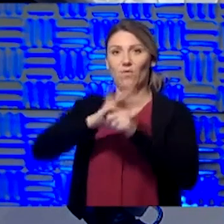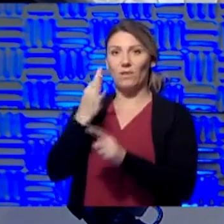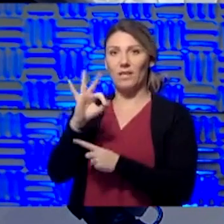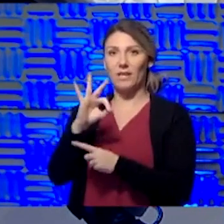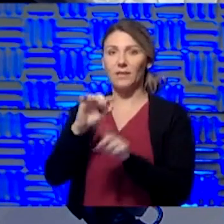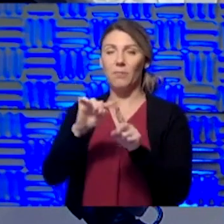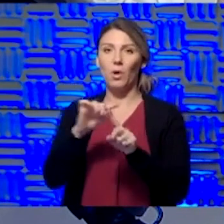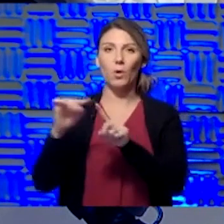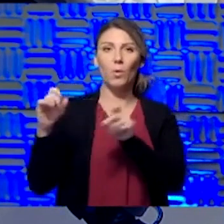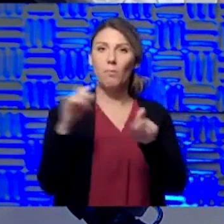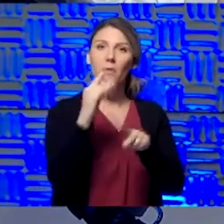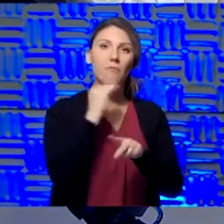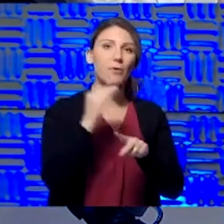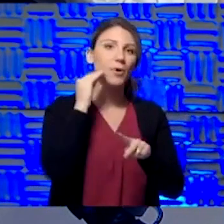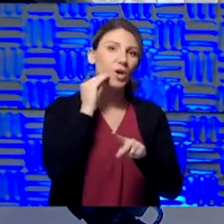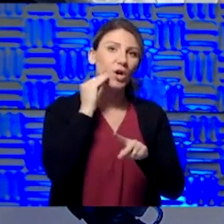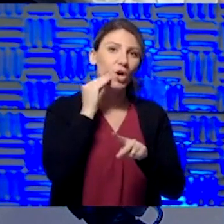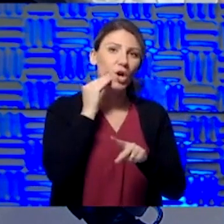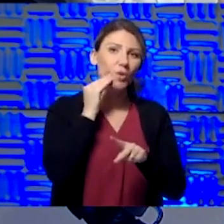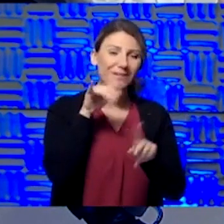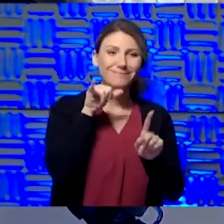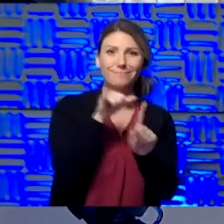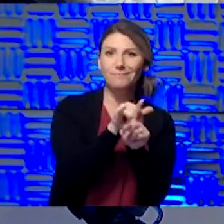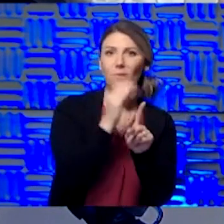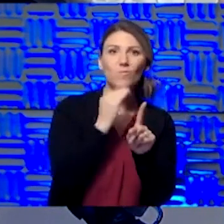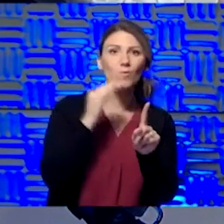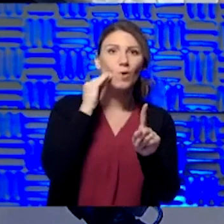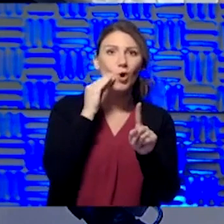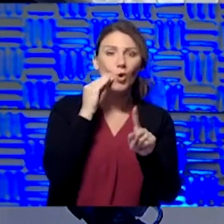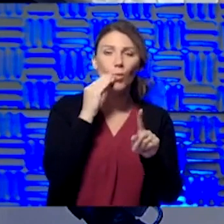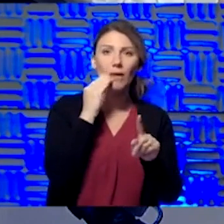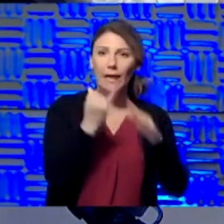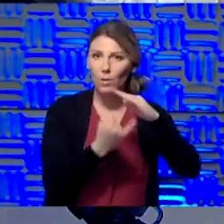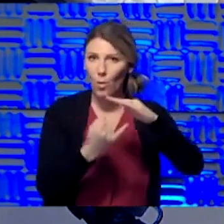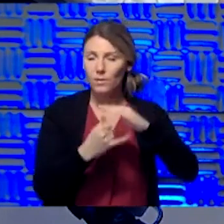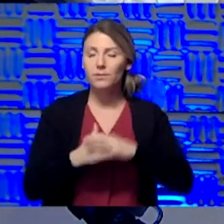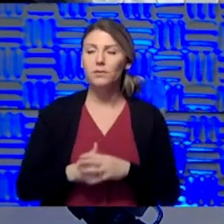and quarantine," that kind of thing. I'm curious about what your